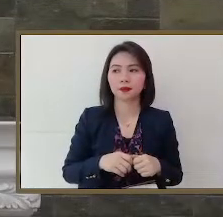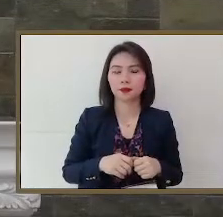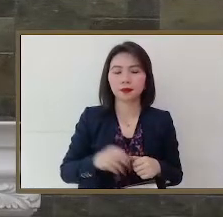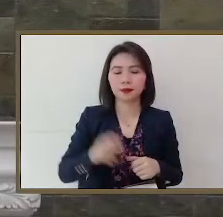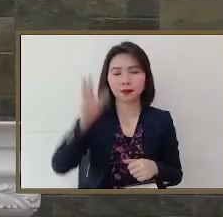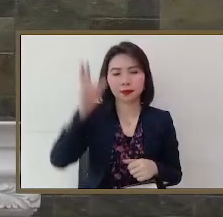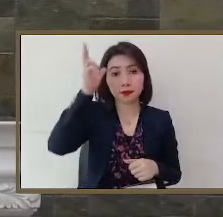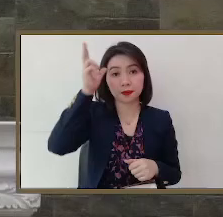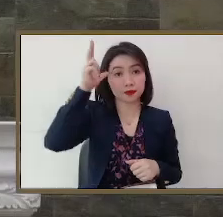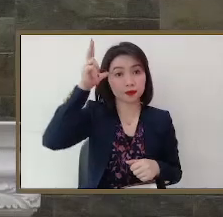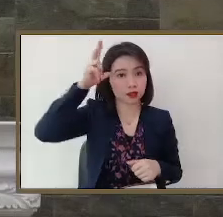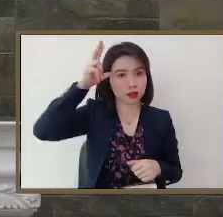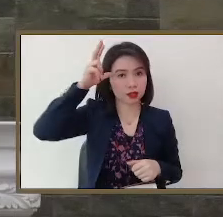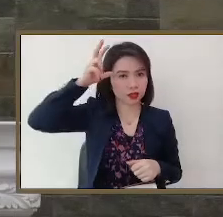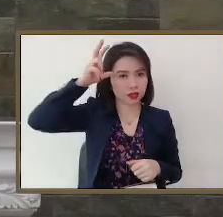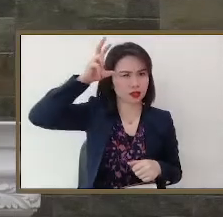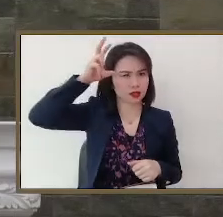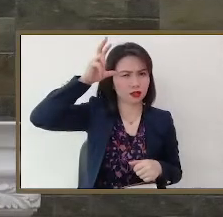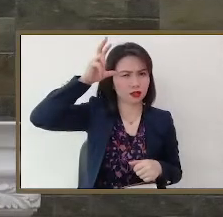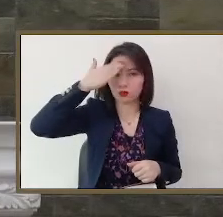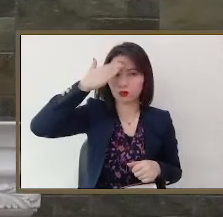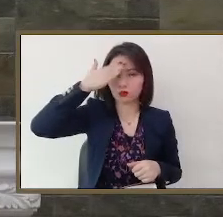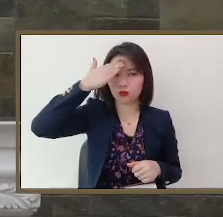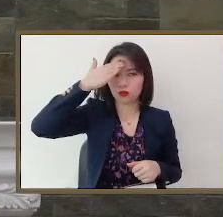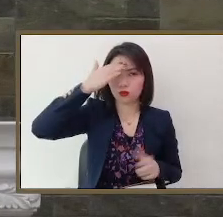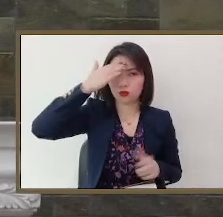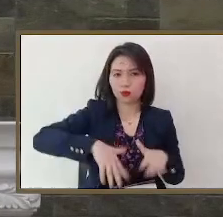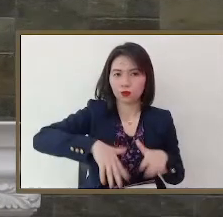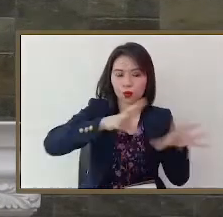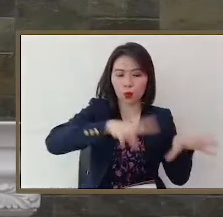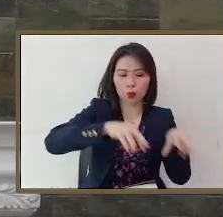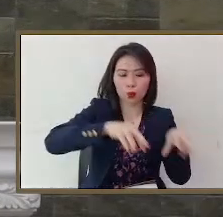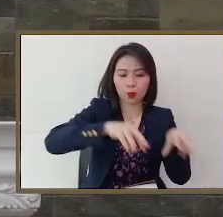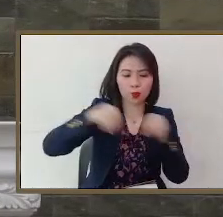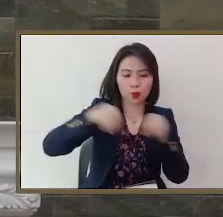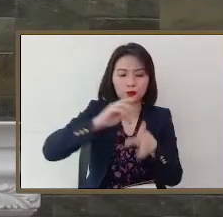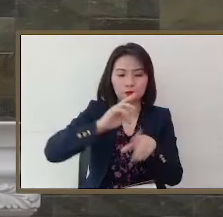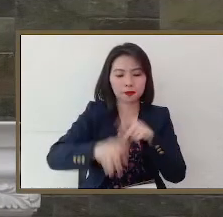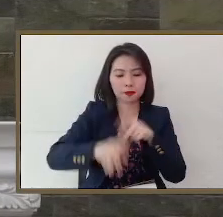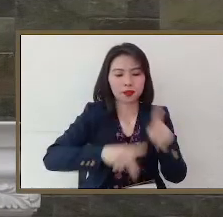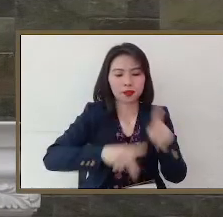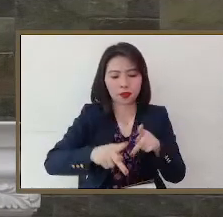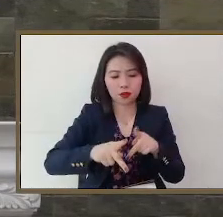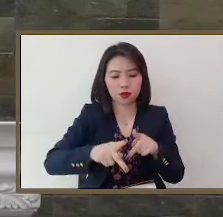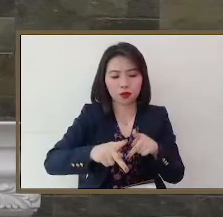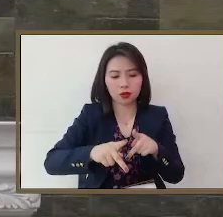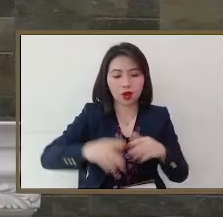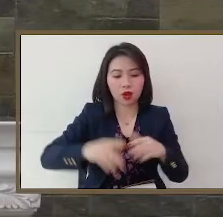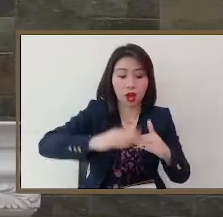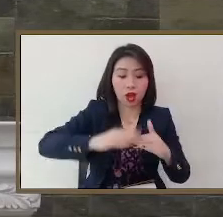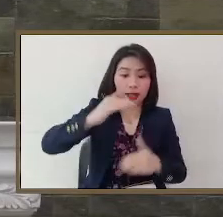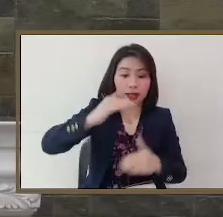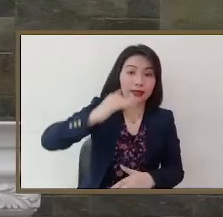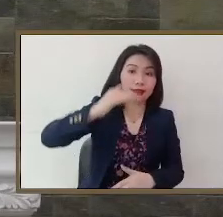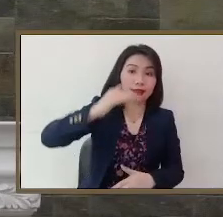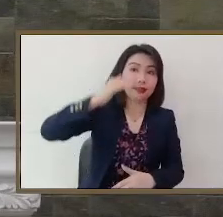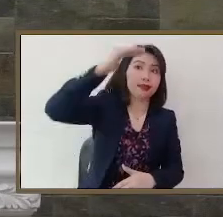Satan knows how to put people at the top.